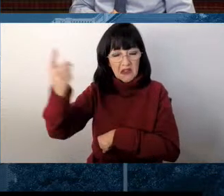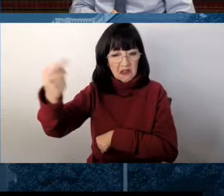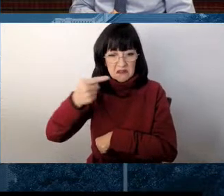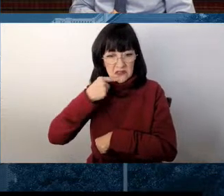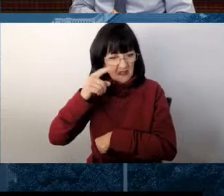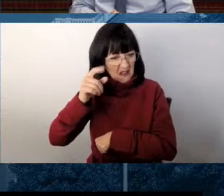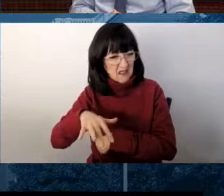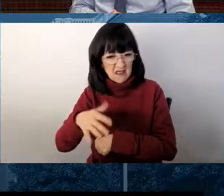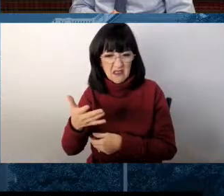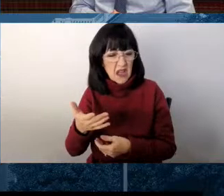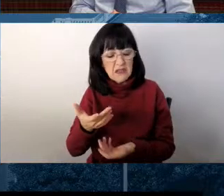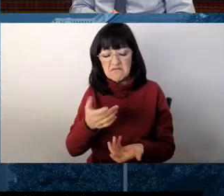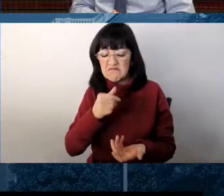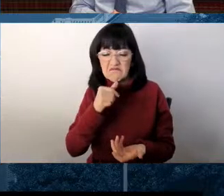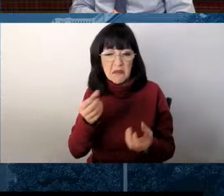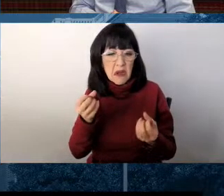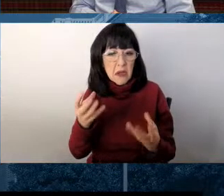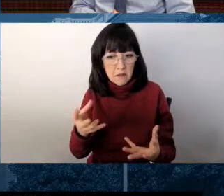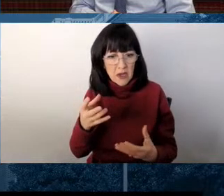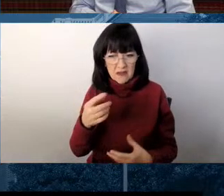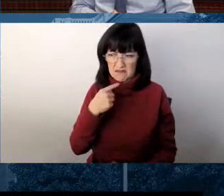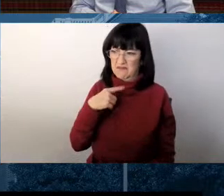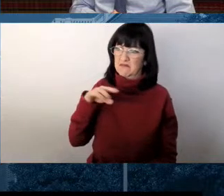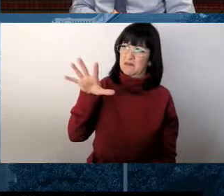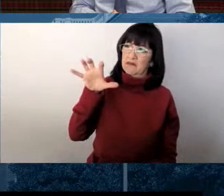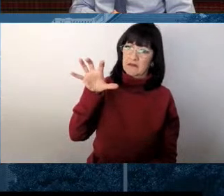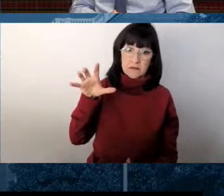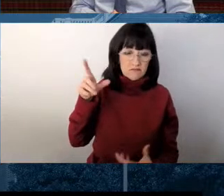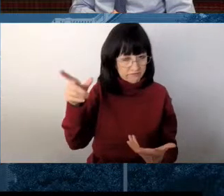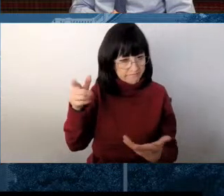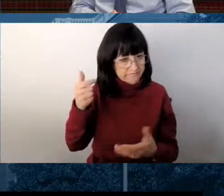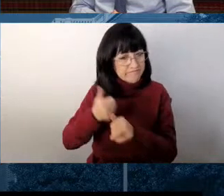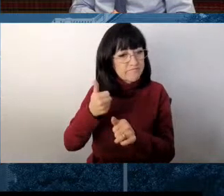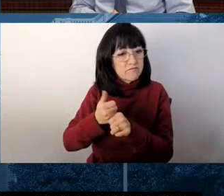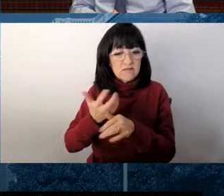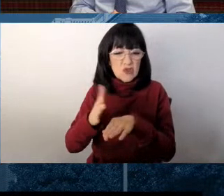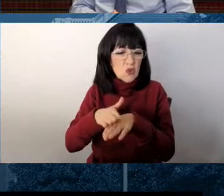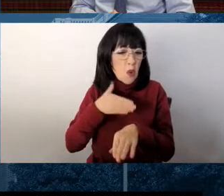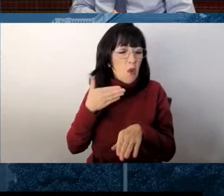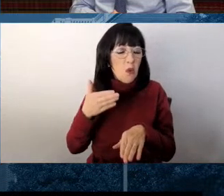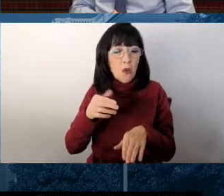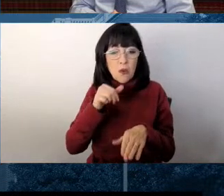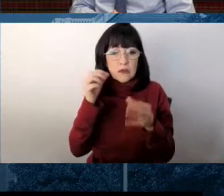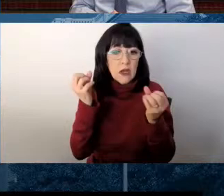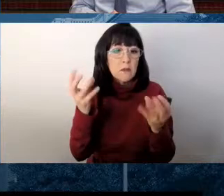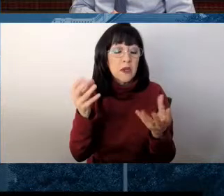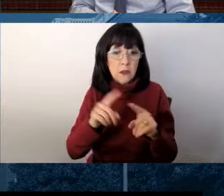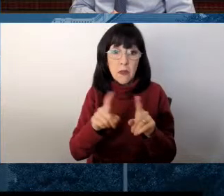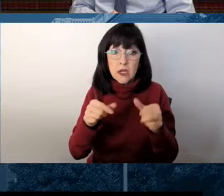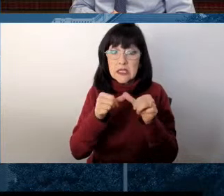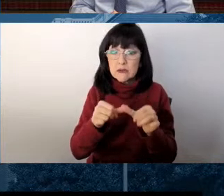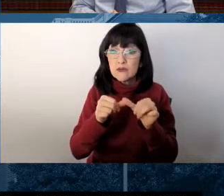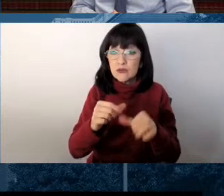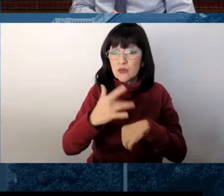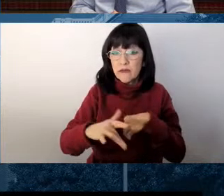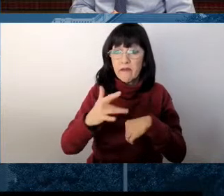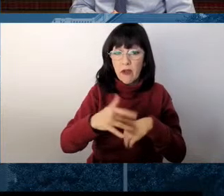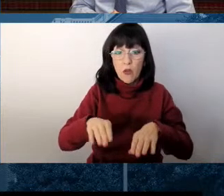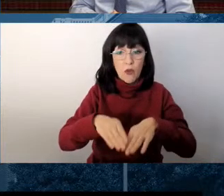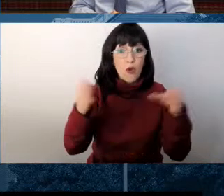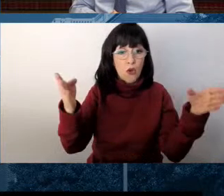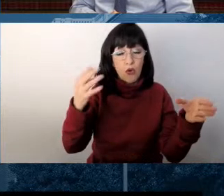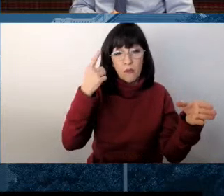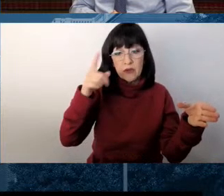days just after Christmas and New Year's, and they continue to be available to folks in and out of